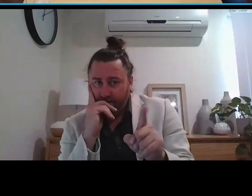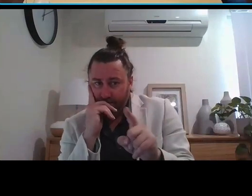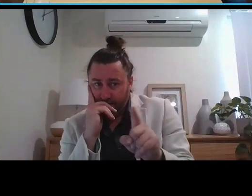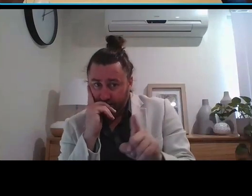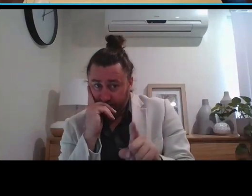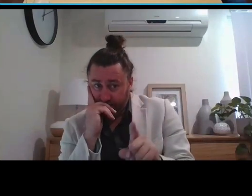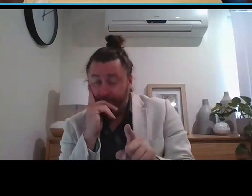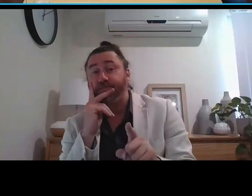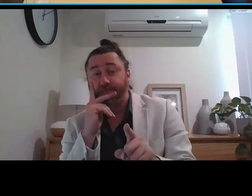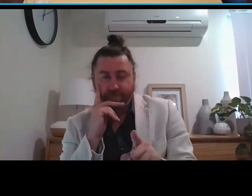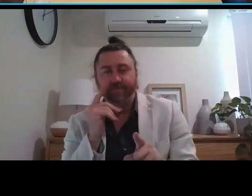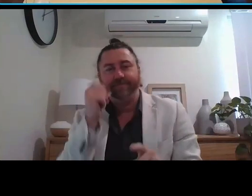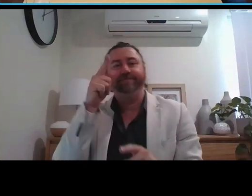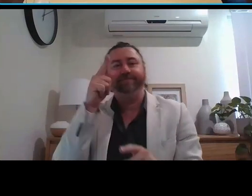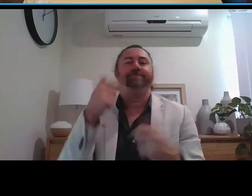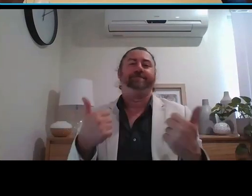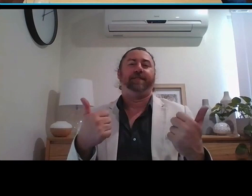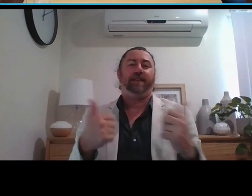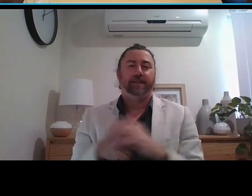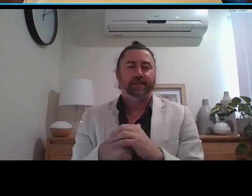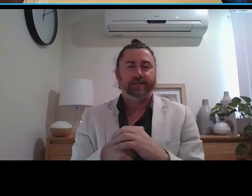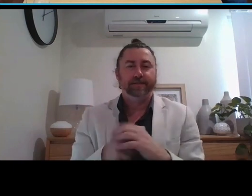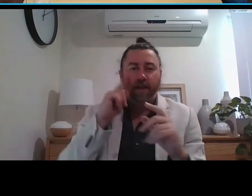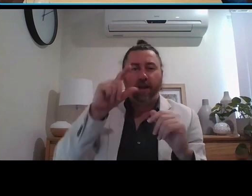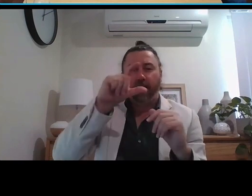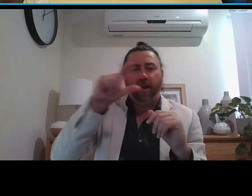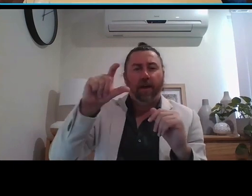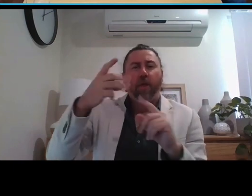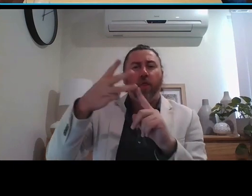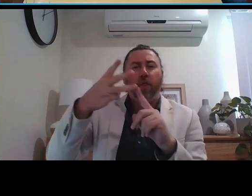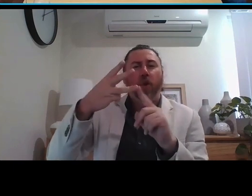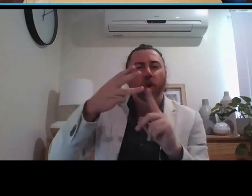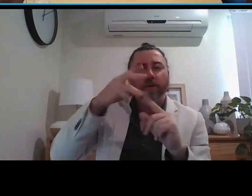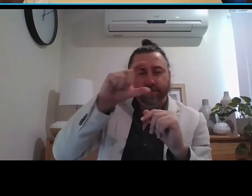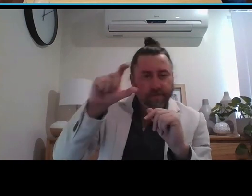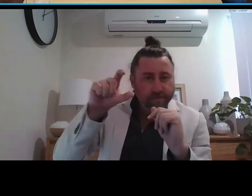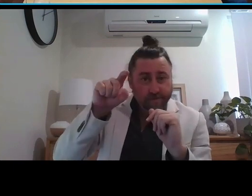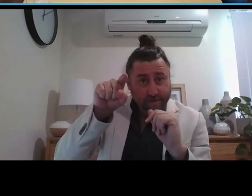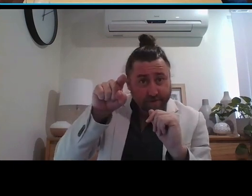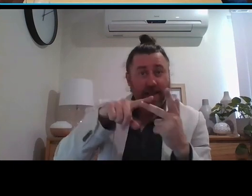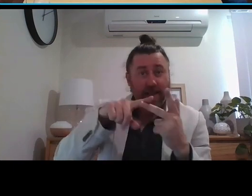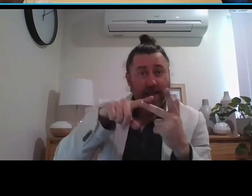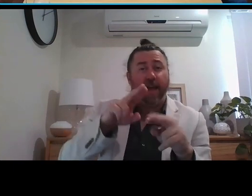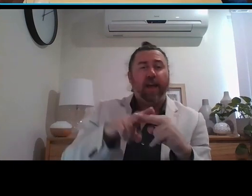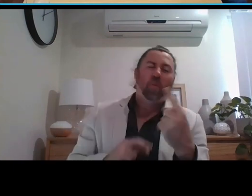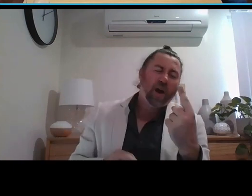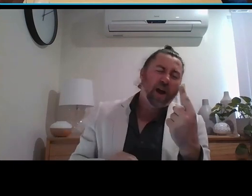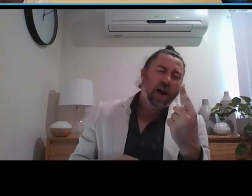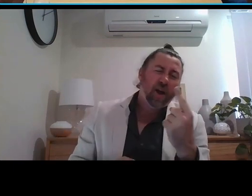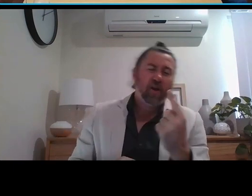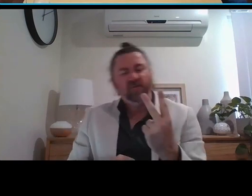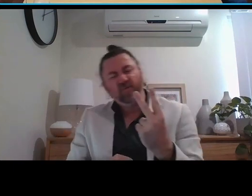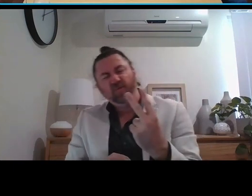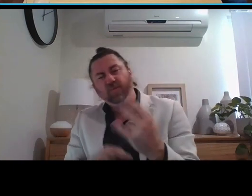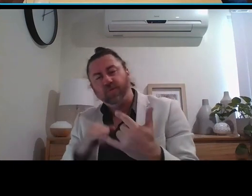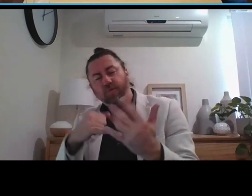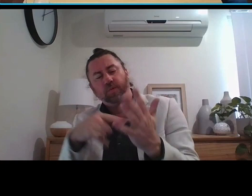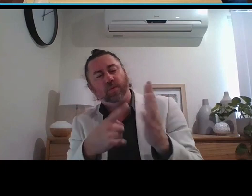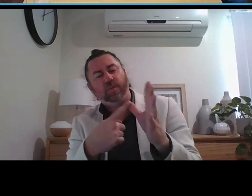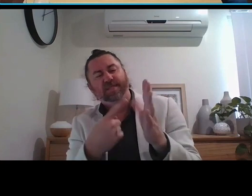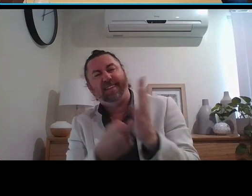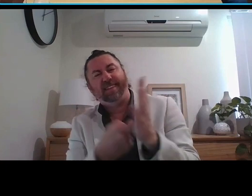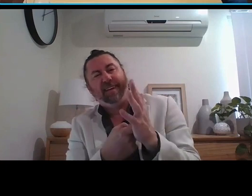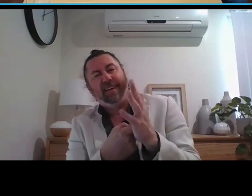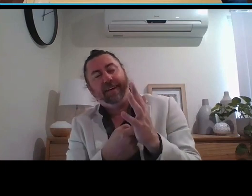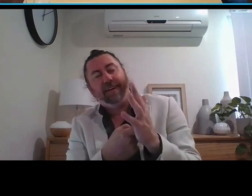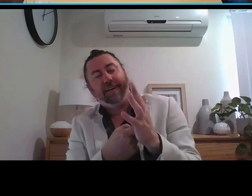You will note at point 3 that if a compliance rating score is 1 or 2 stars, this